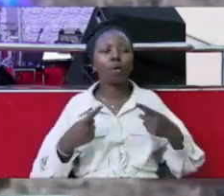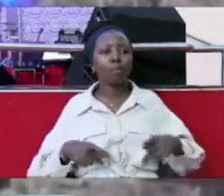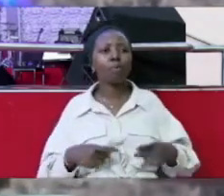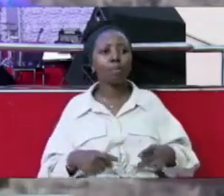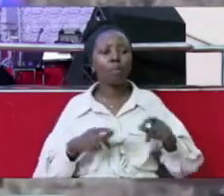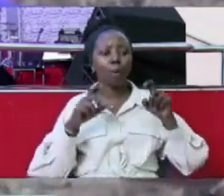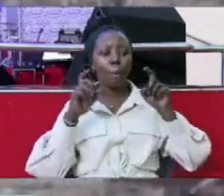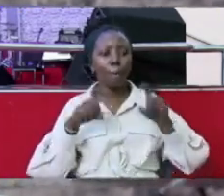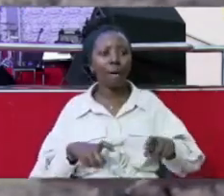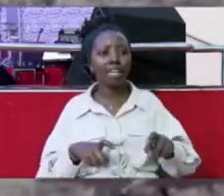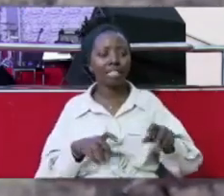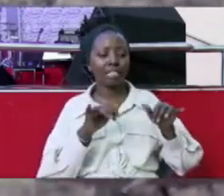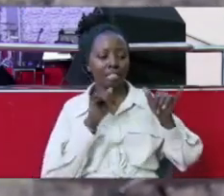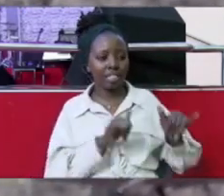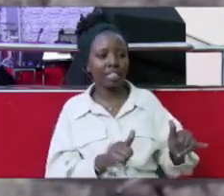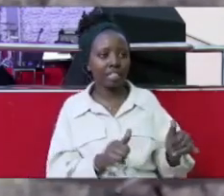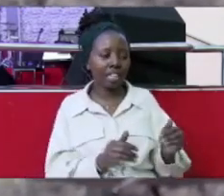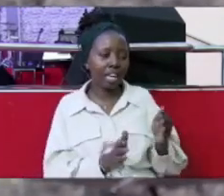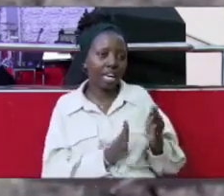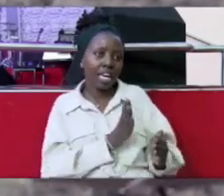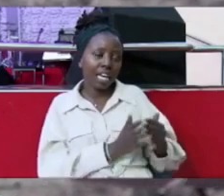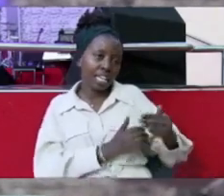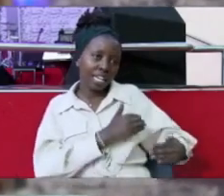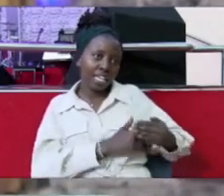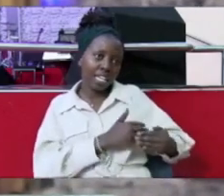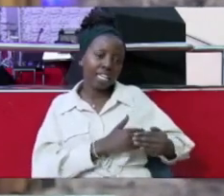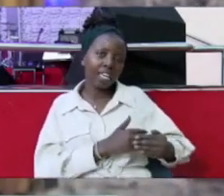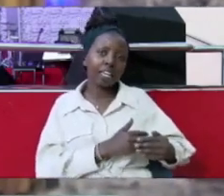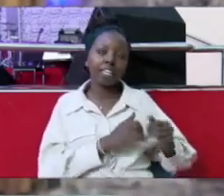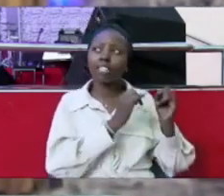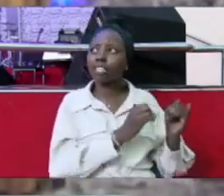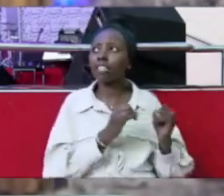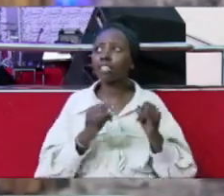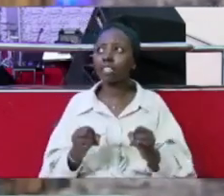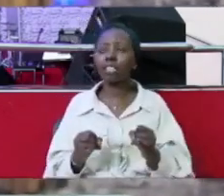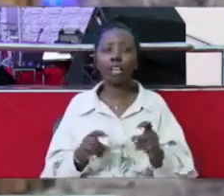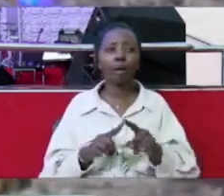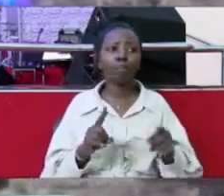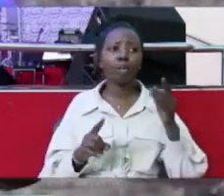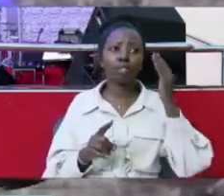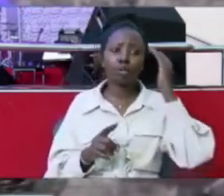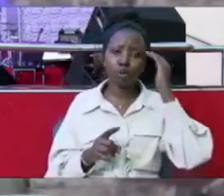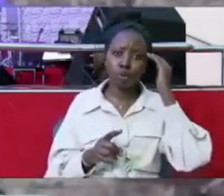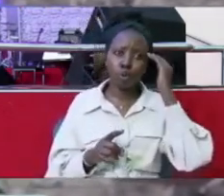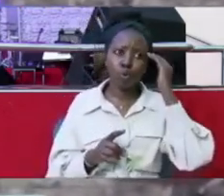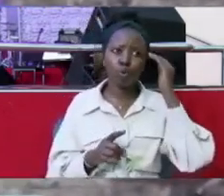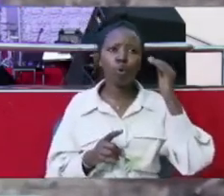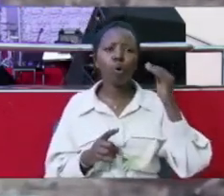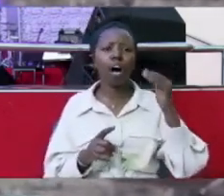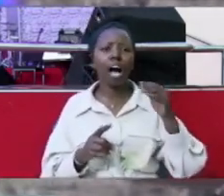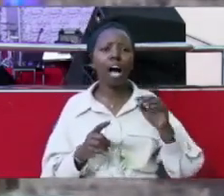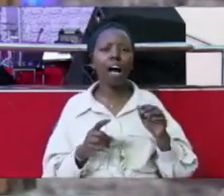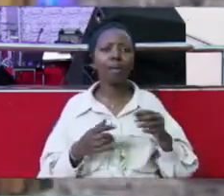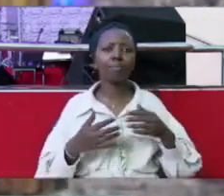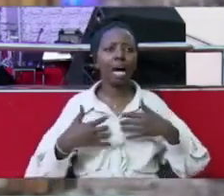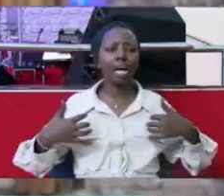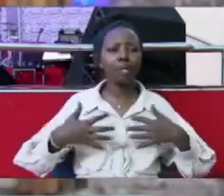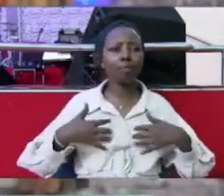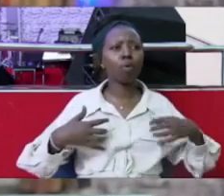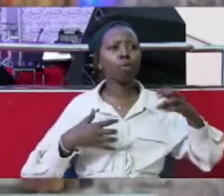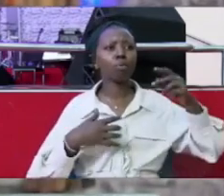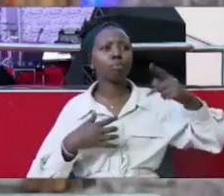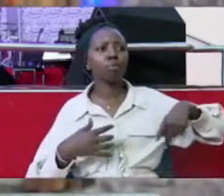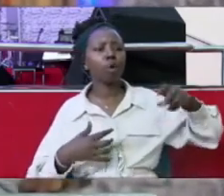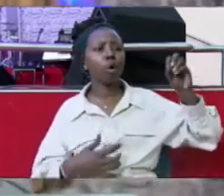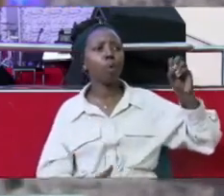other. Lazima wakue kwa pamoja, wakae kwa pamoja. But we all know that porcupines have very sharp spines. Na tunajua kwamba wale wanyama nungunungu